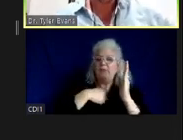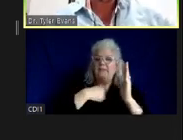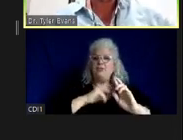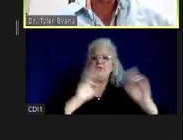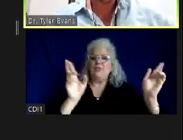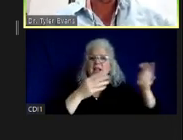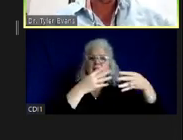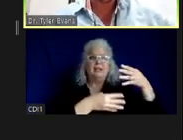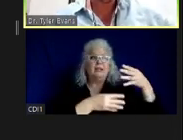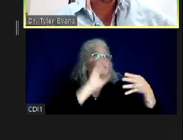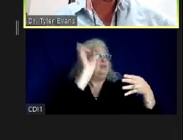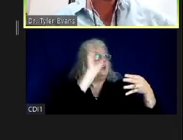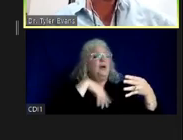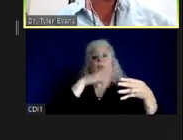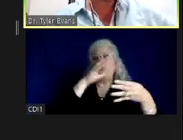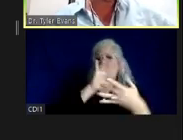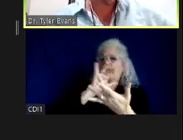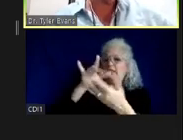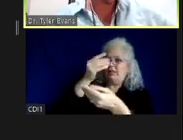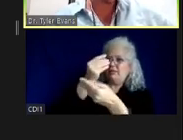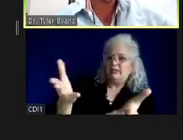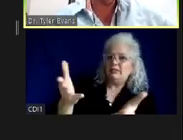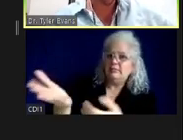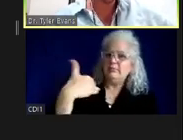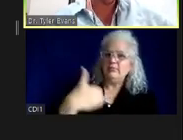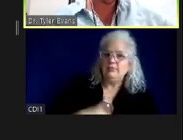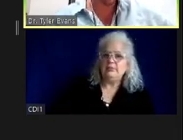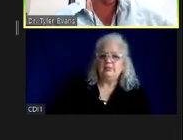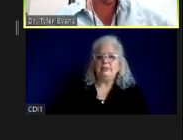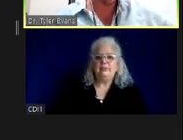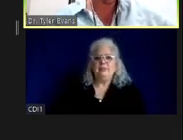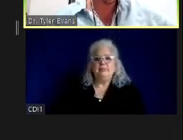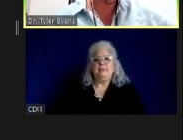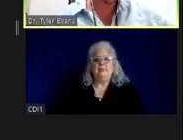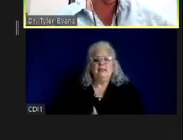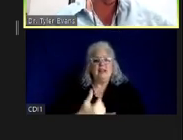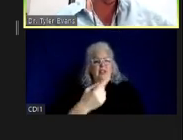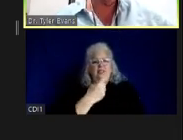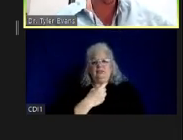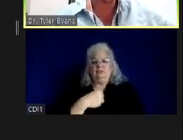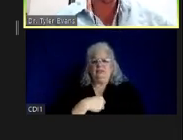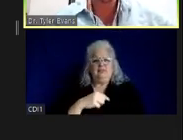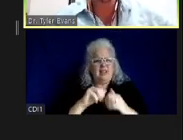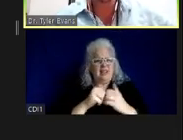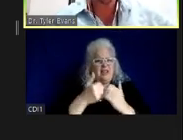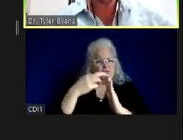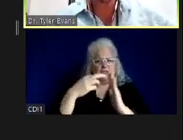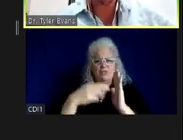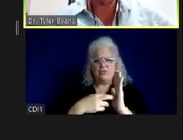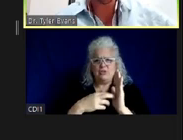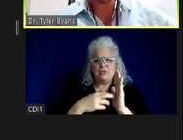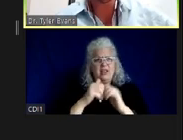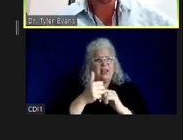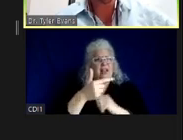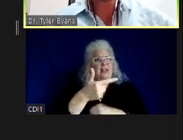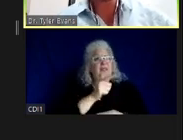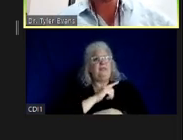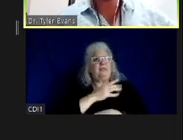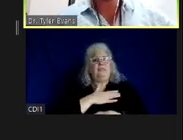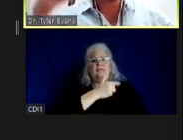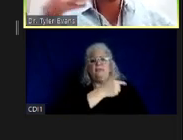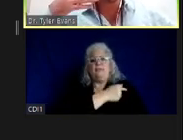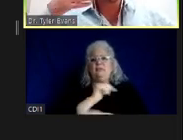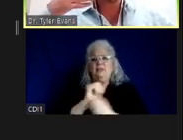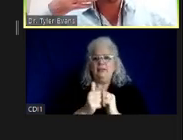So how do I register for the vaccine appointment when it's my turn, right? So that's another really, really important question.